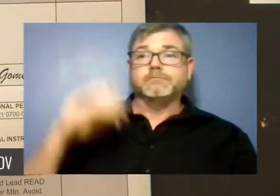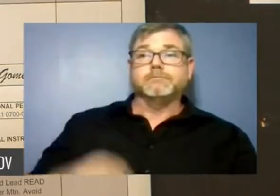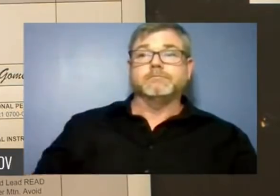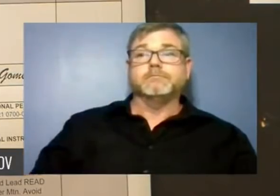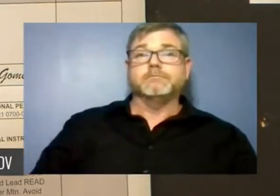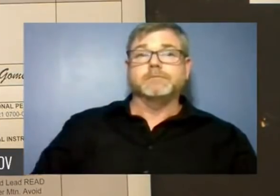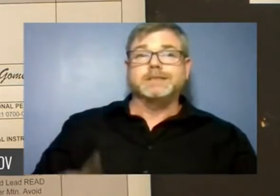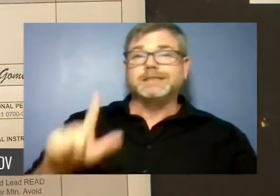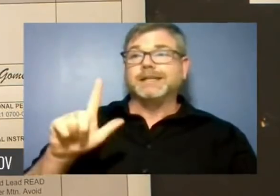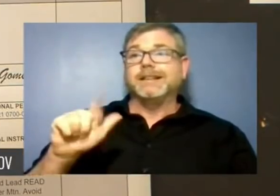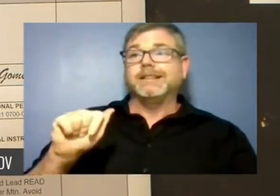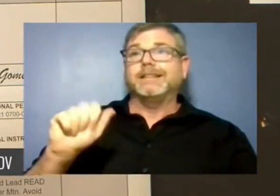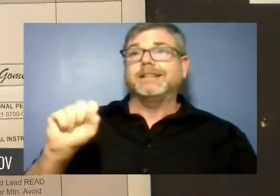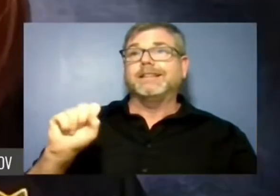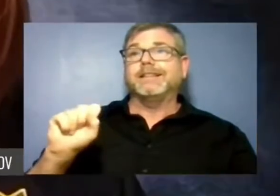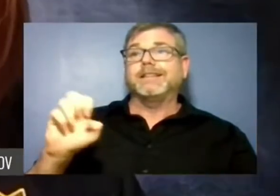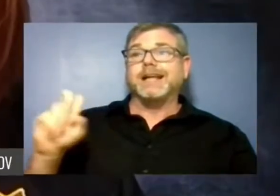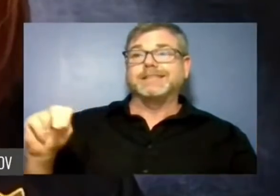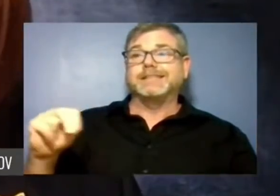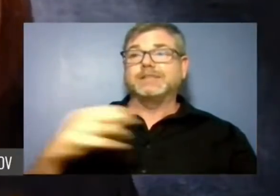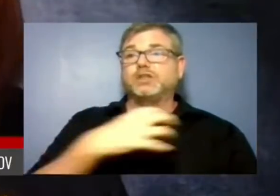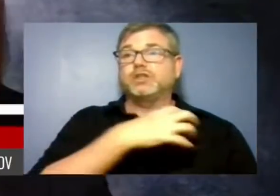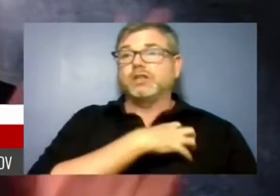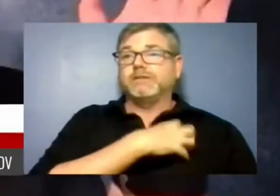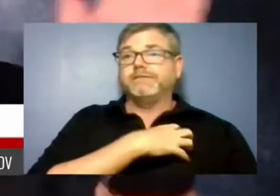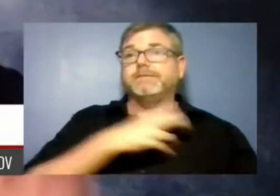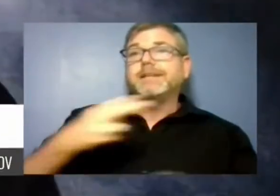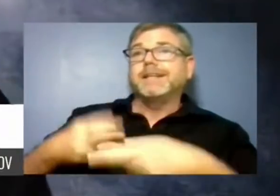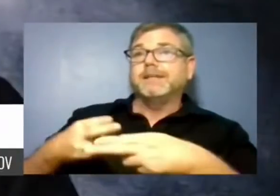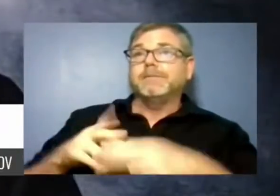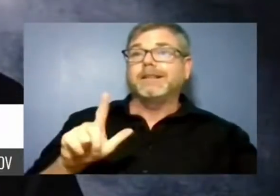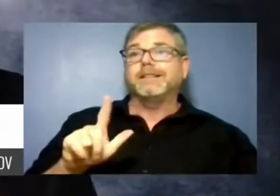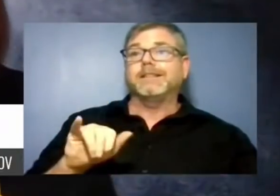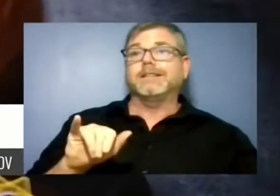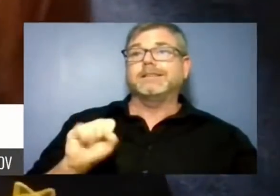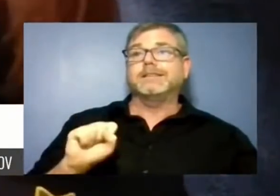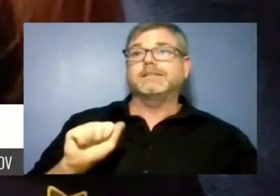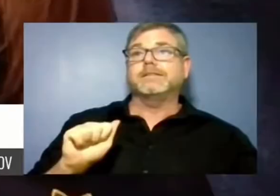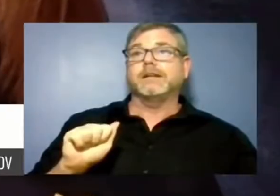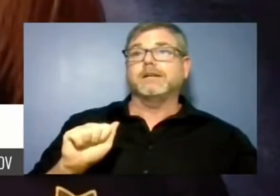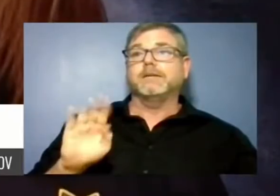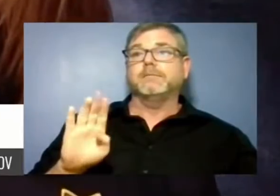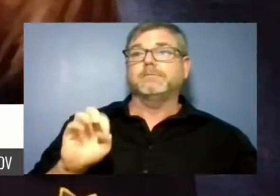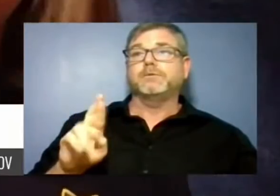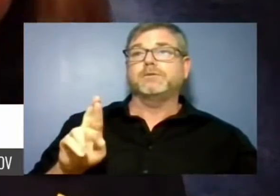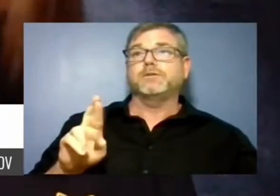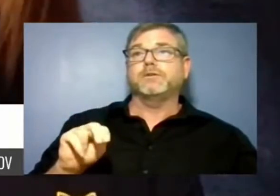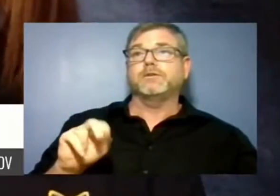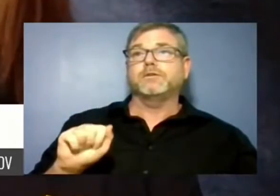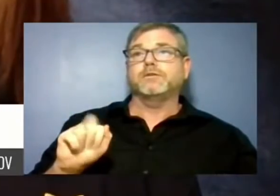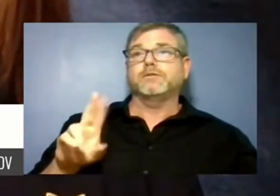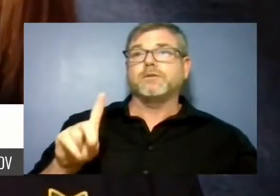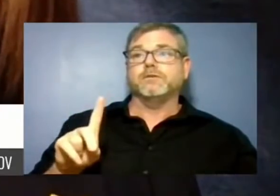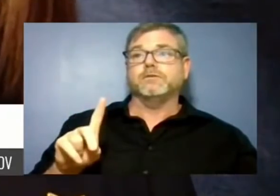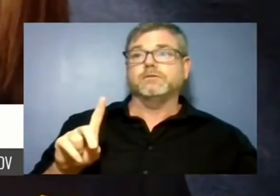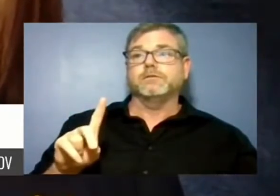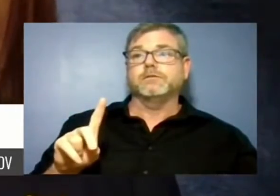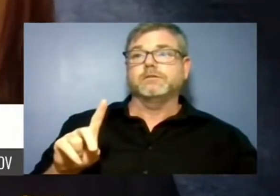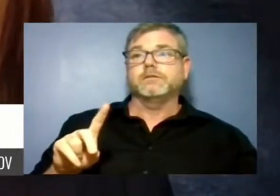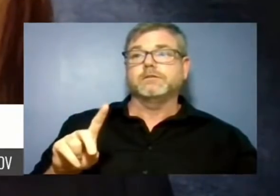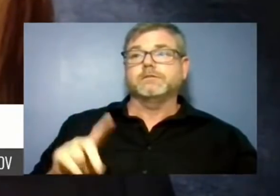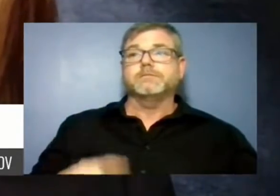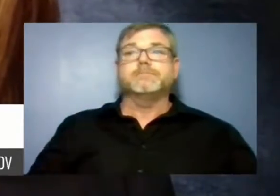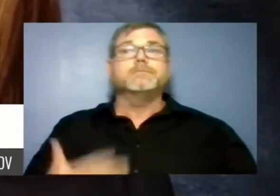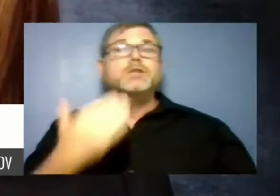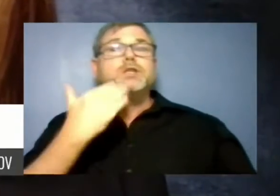Lisa Bernard. Lisa? Hi, good evening. I'm Lisa Bernard from the Sheriff's Office in Lassen County, and the Sheriff asked me to apologize for